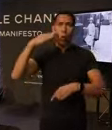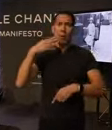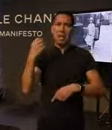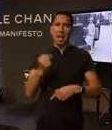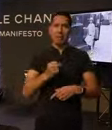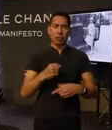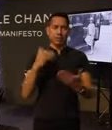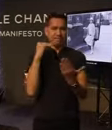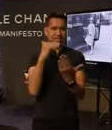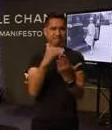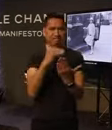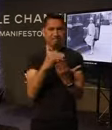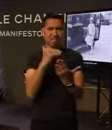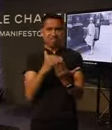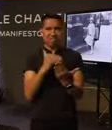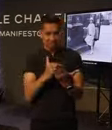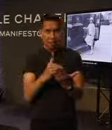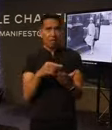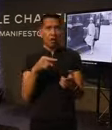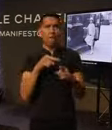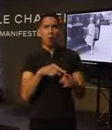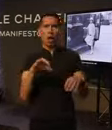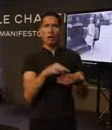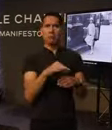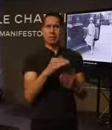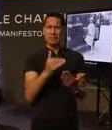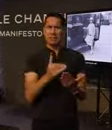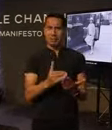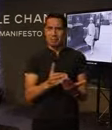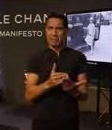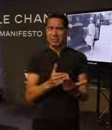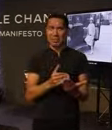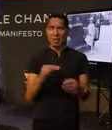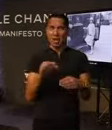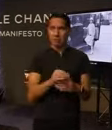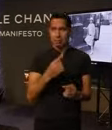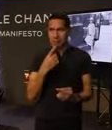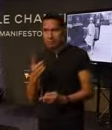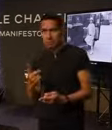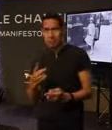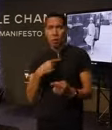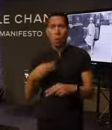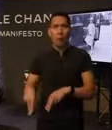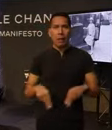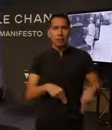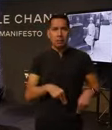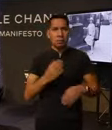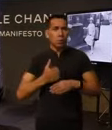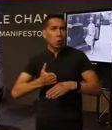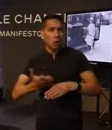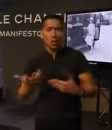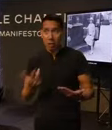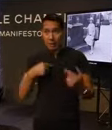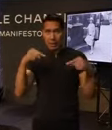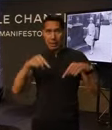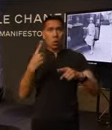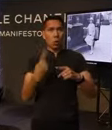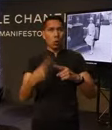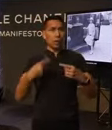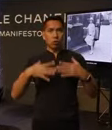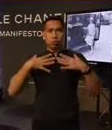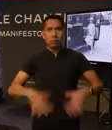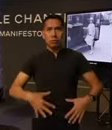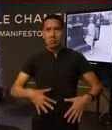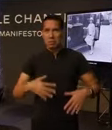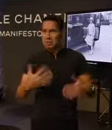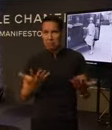dressed, you know, by their husband, you know, help being dressed by husbands or maids, etc. Here, it's just quick dressing, you